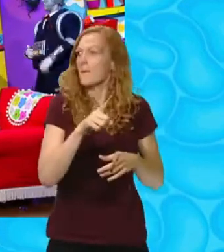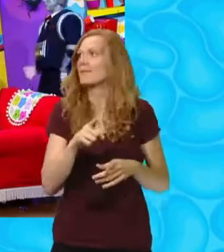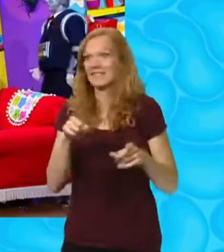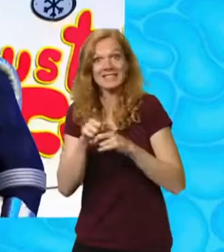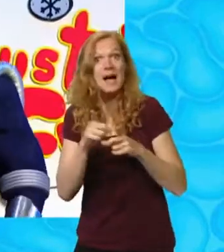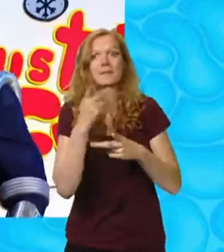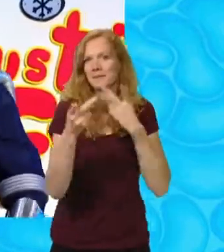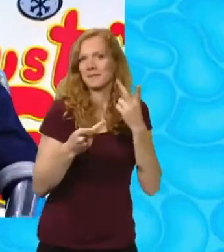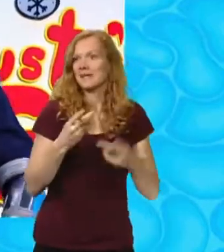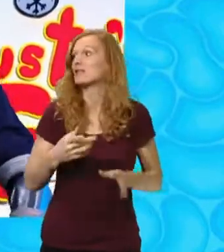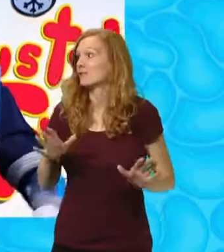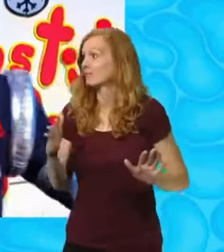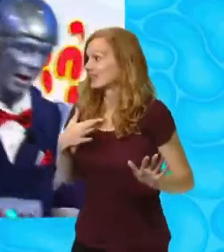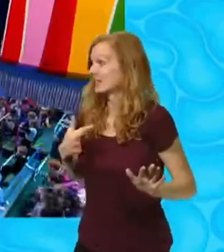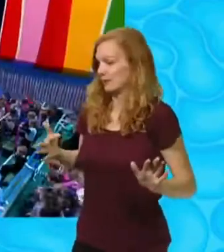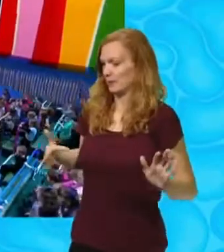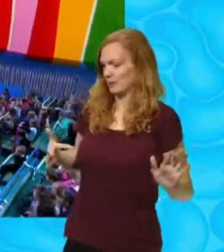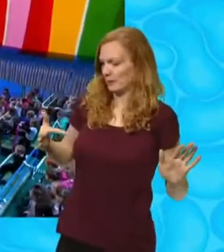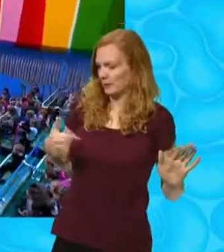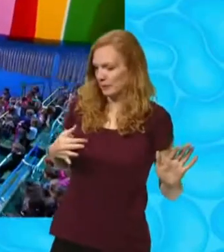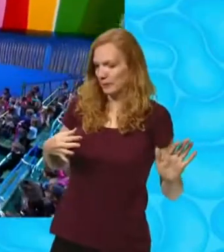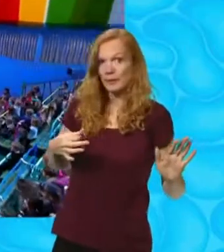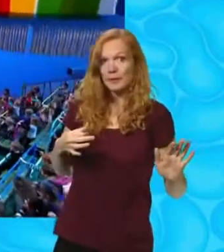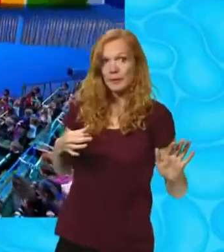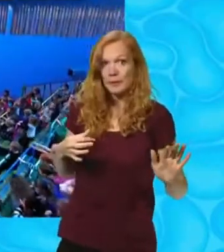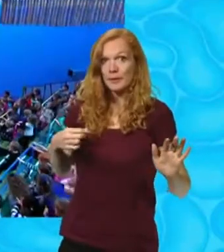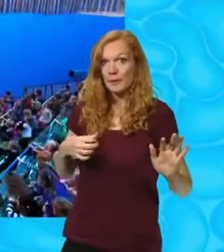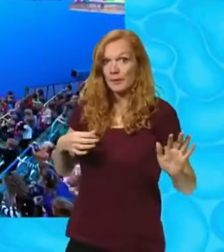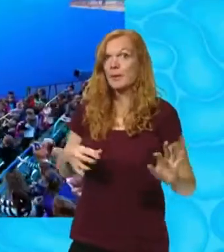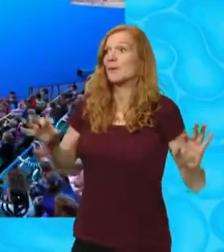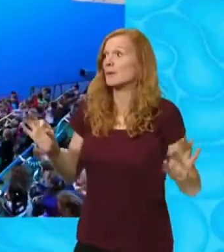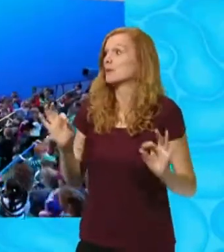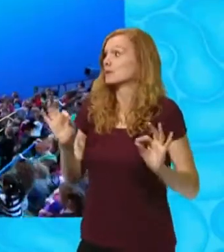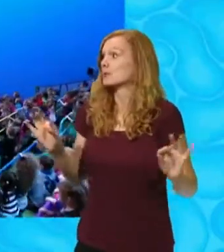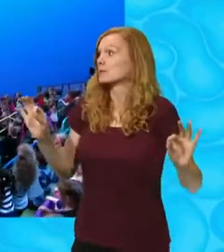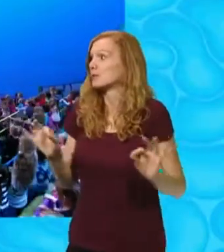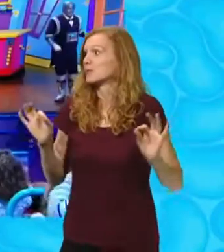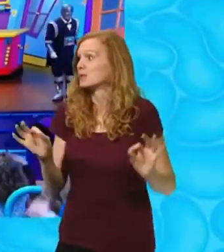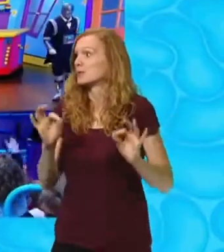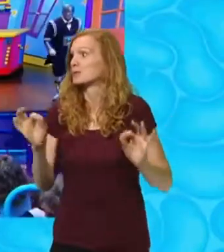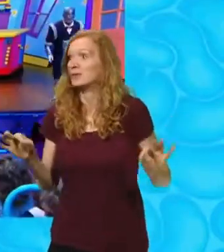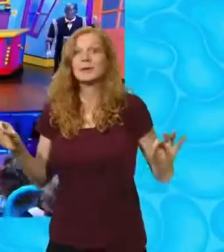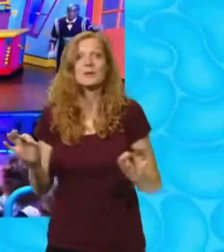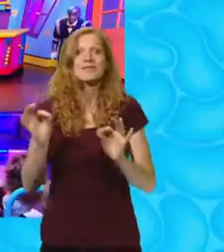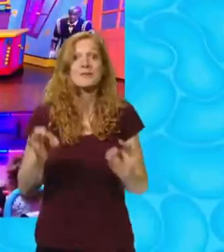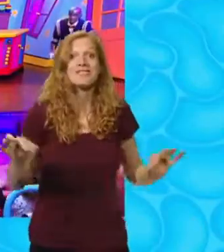Oh. Hit it. Hitting it, Dakota. Come on, everyone, it's the Hokey Cokey. You put your left arm in, your left arm out. In, out, in,